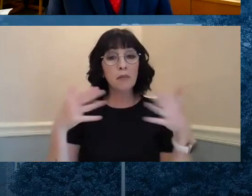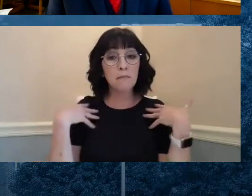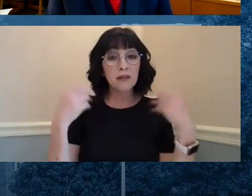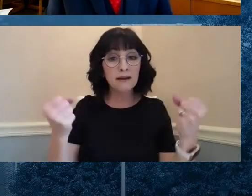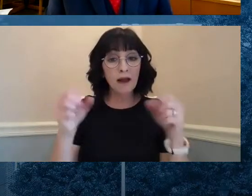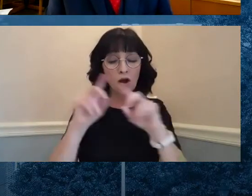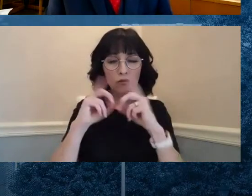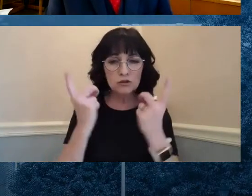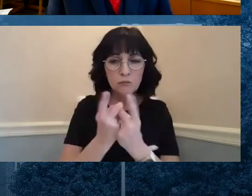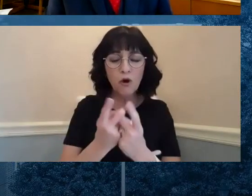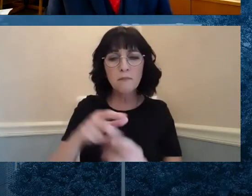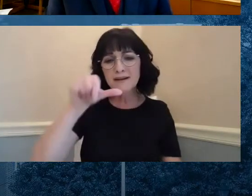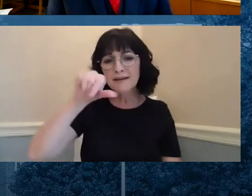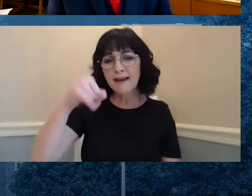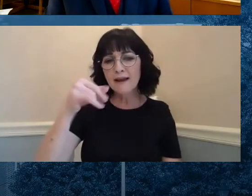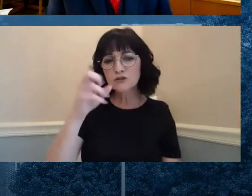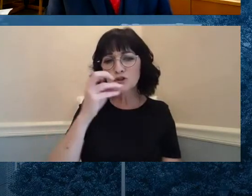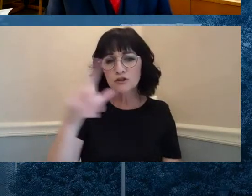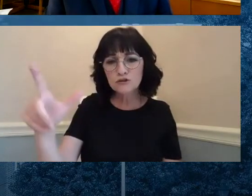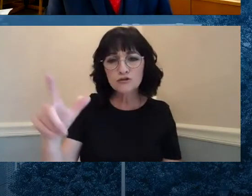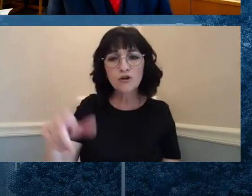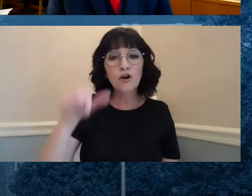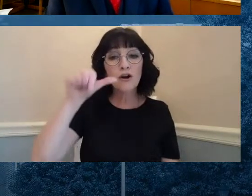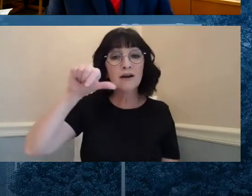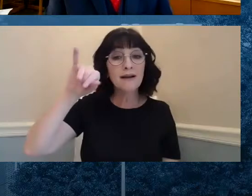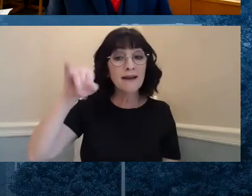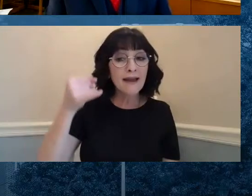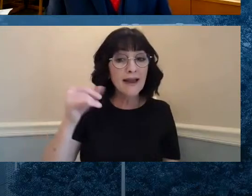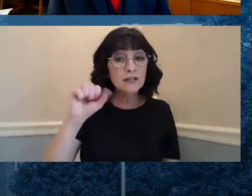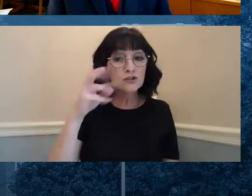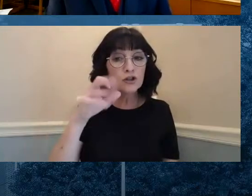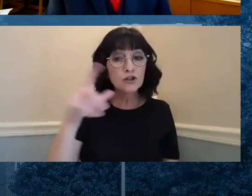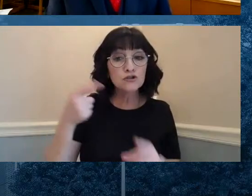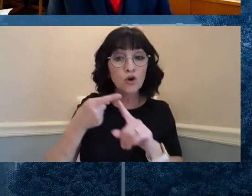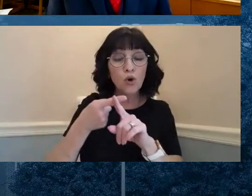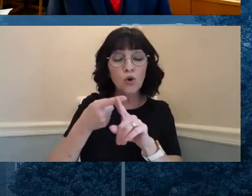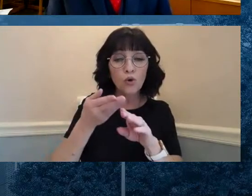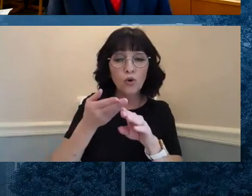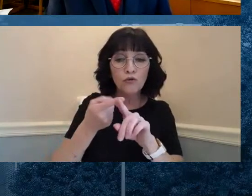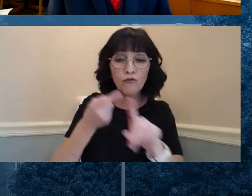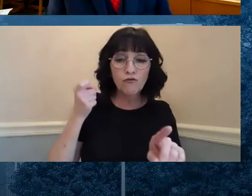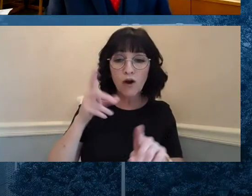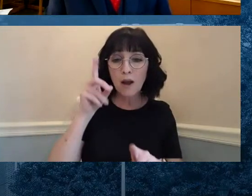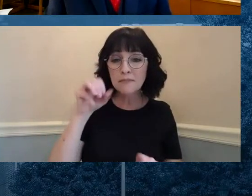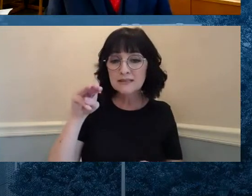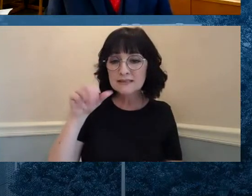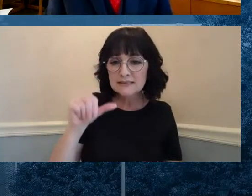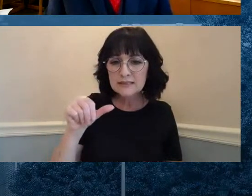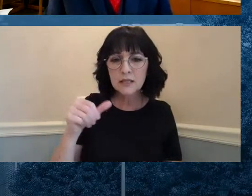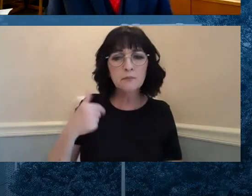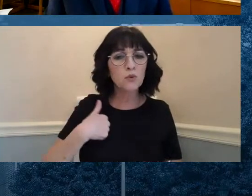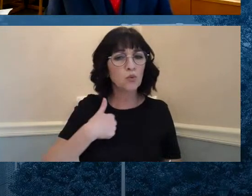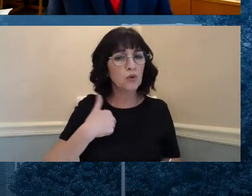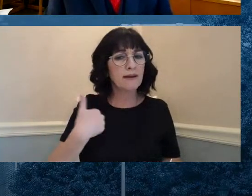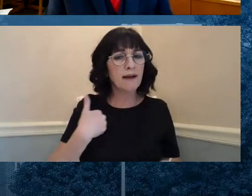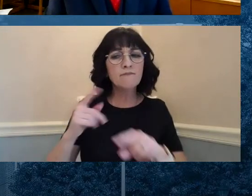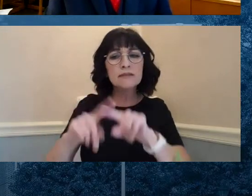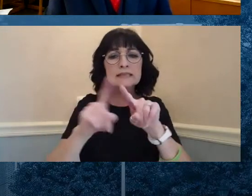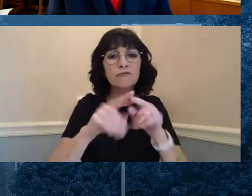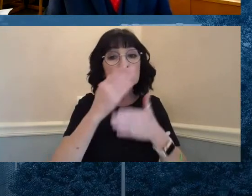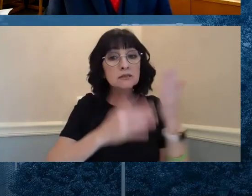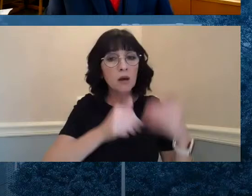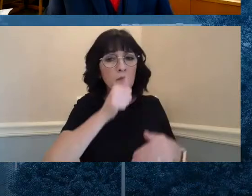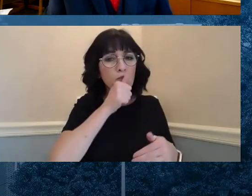AJ Shaw and Dr. Rattay are doing, the pharmacies, and of course, our other clinics, our other private practices all